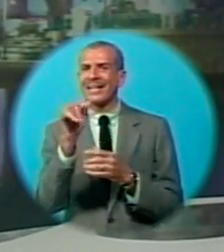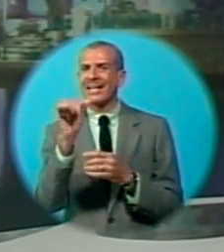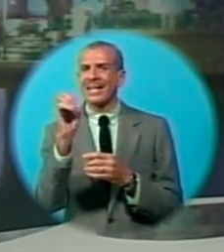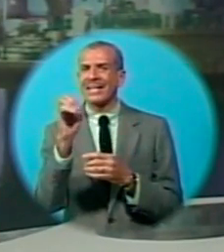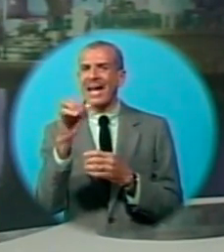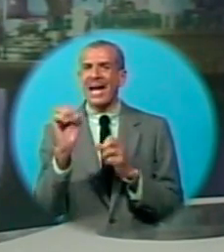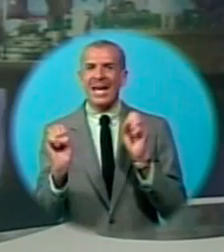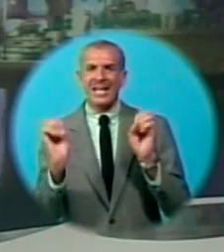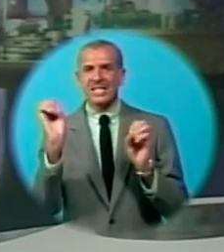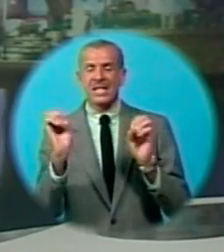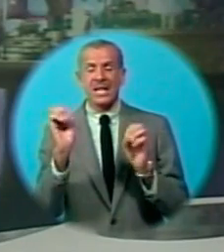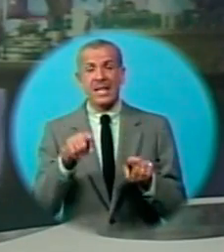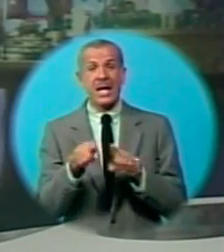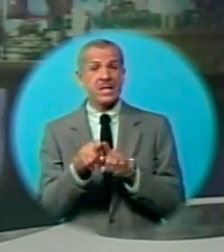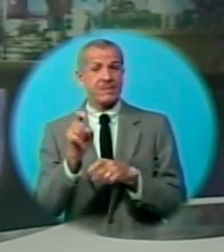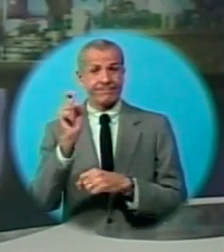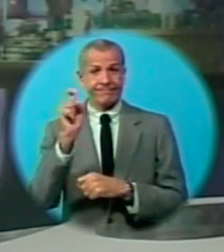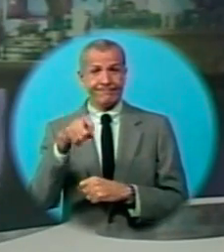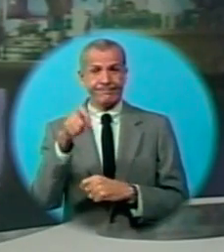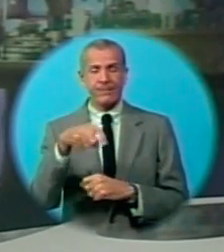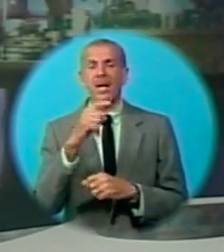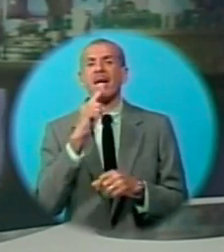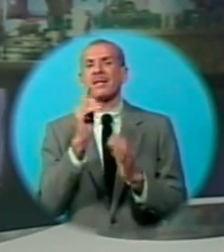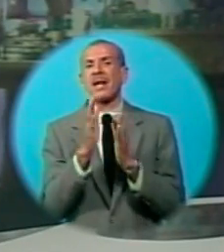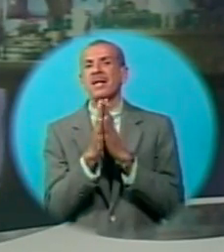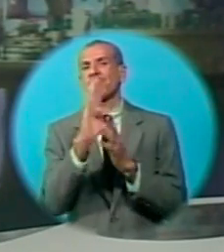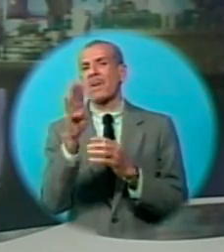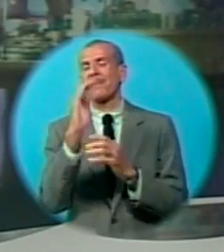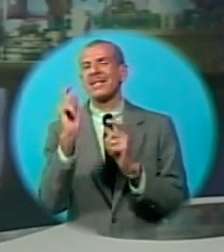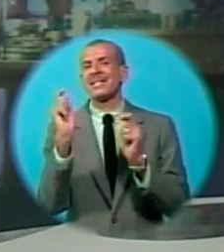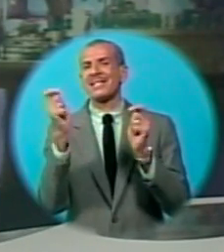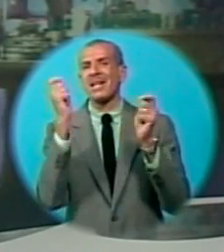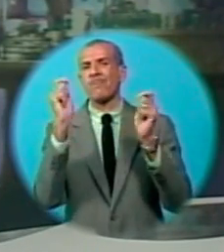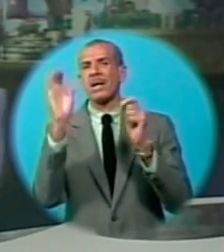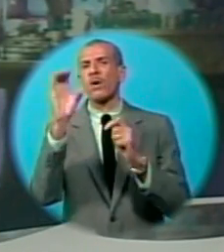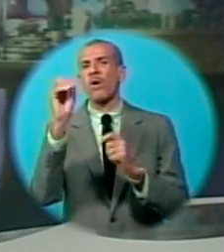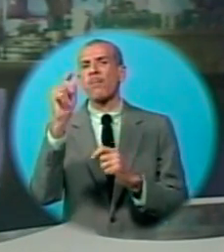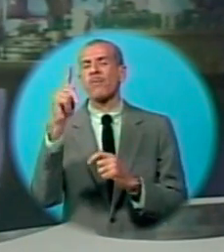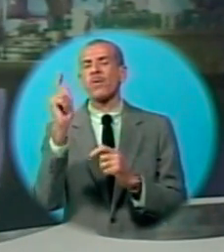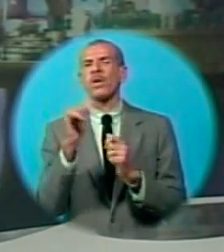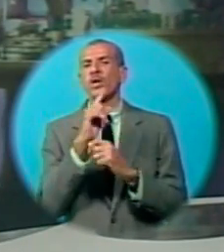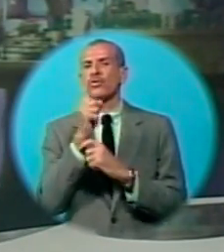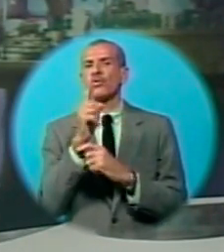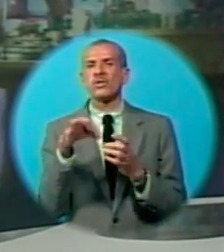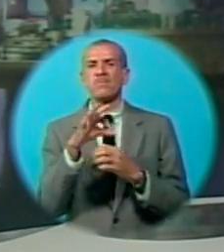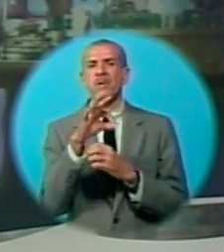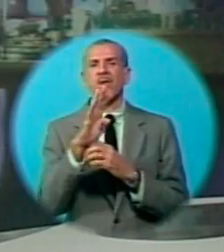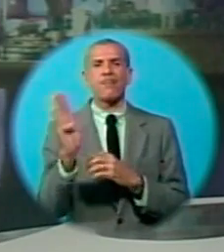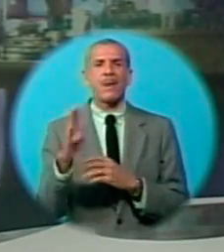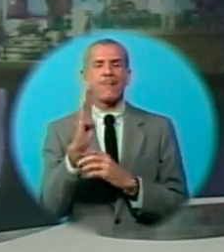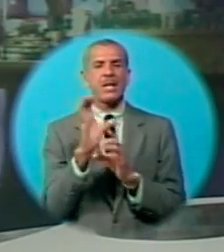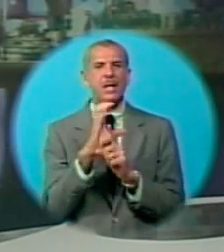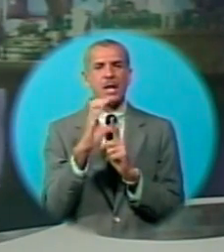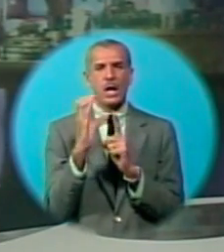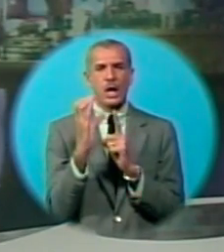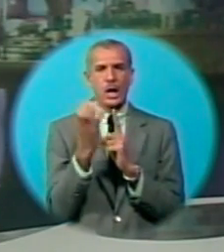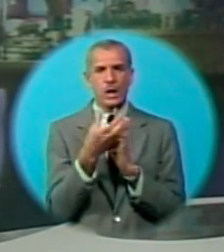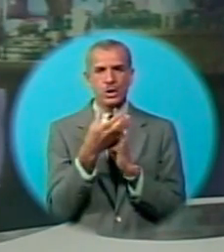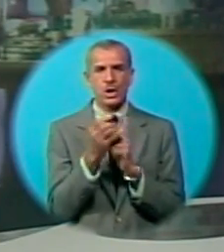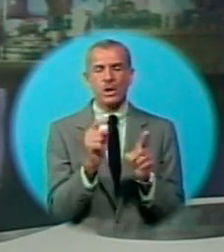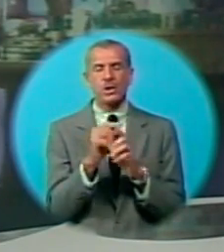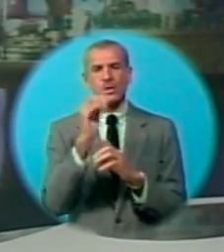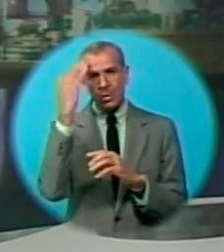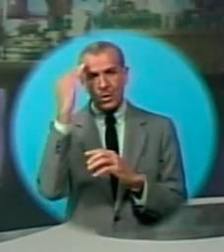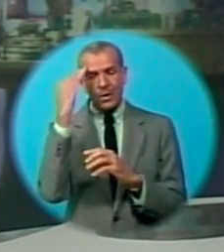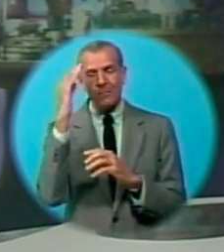exercise as they should. He is calling on Barbadians to celebrate crop over in the true spirit of Bajan culture, which is known for